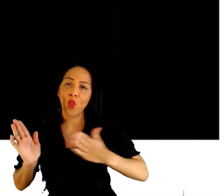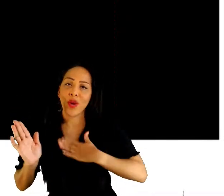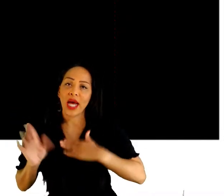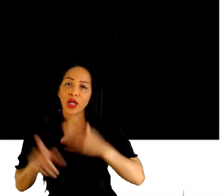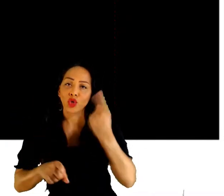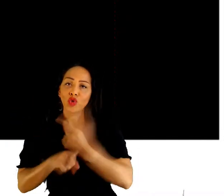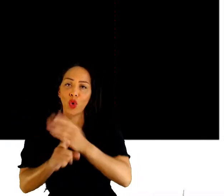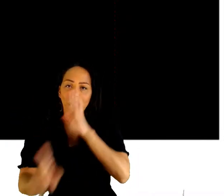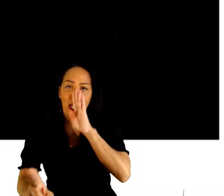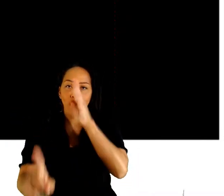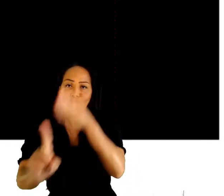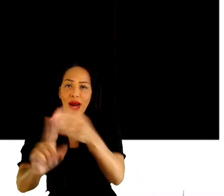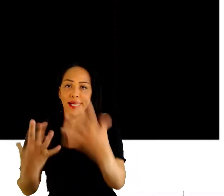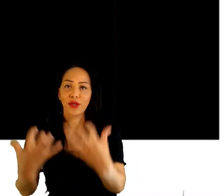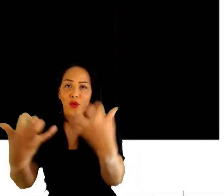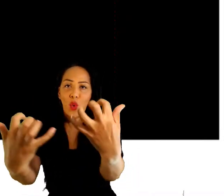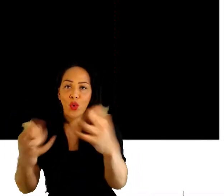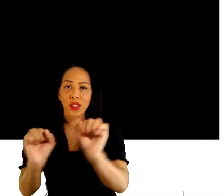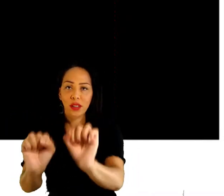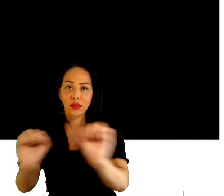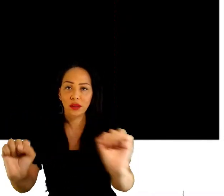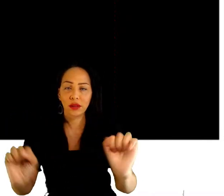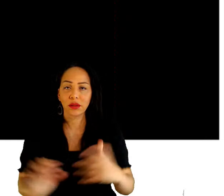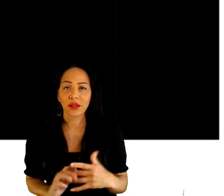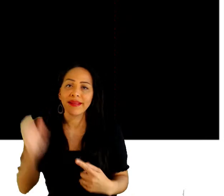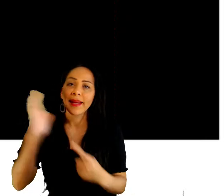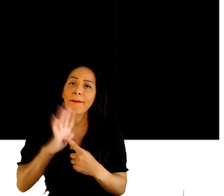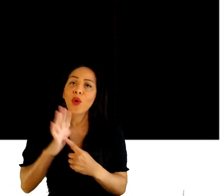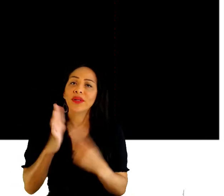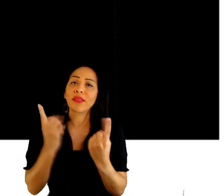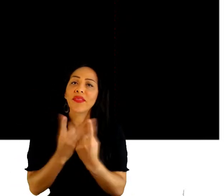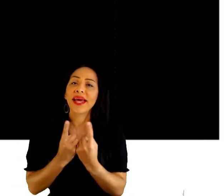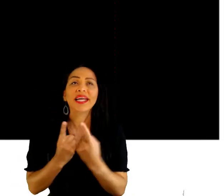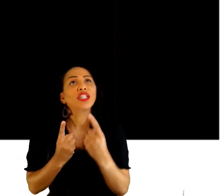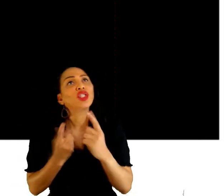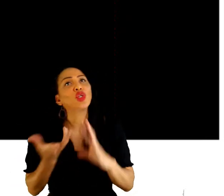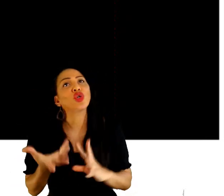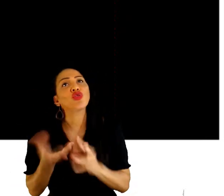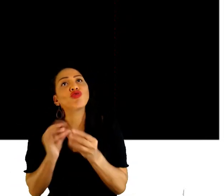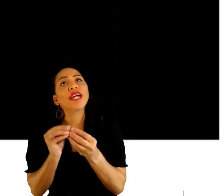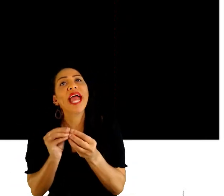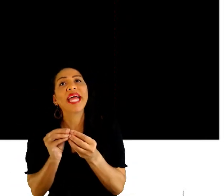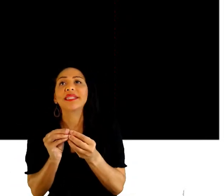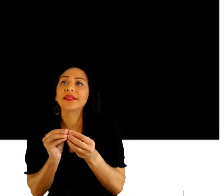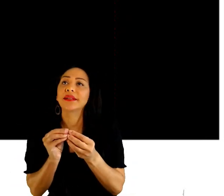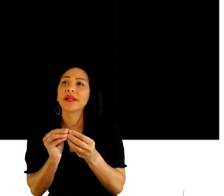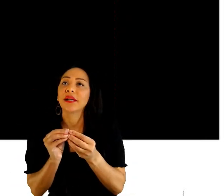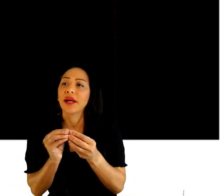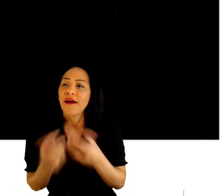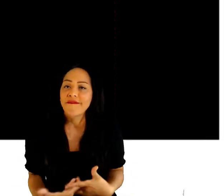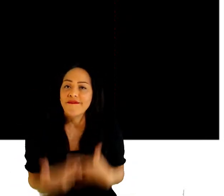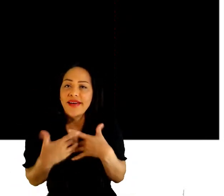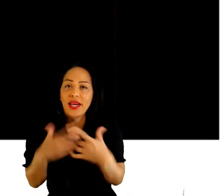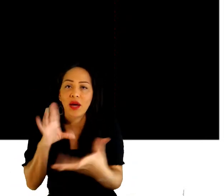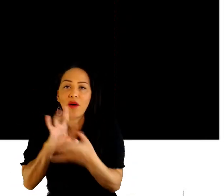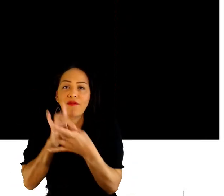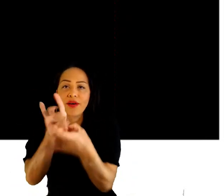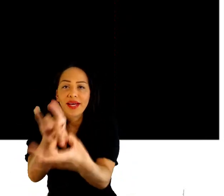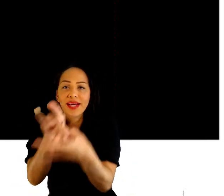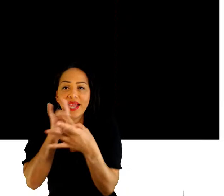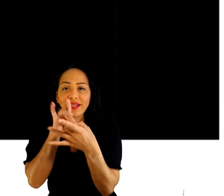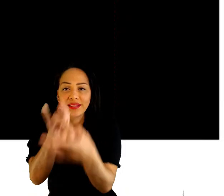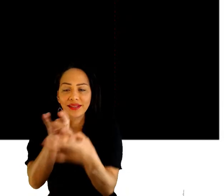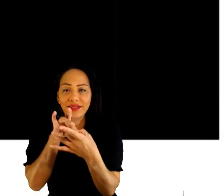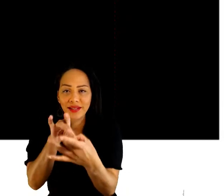things of our work is to create a sense of connectedness. with you as the audience, and for you to be able